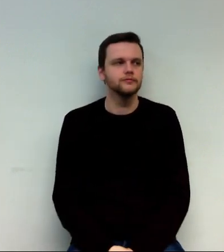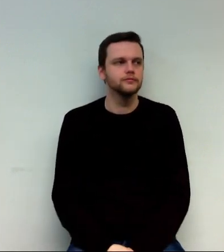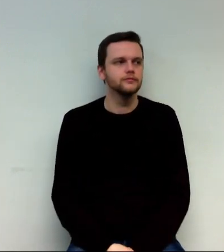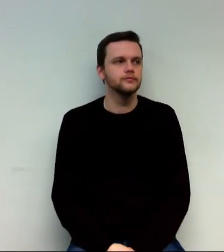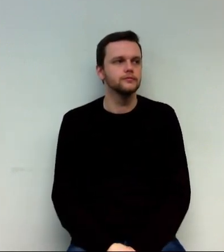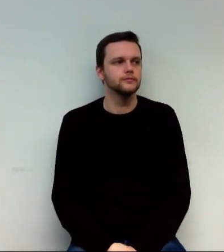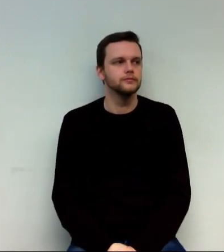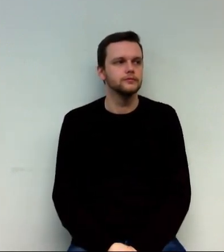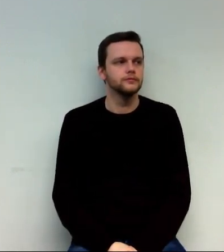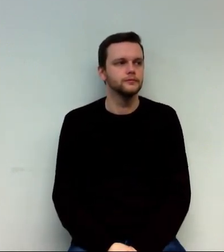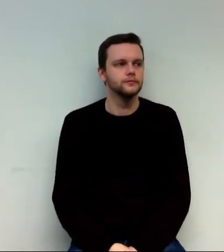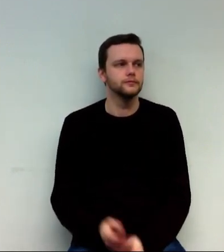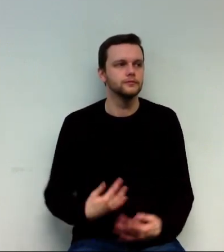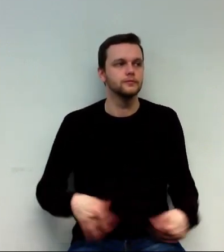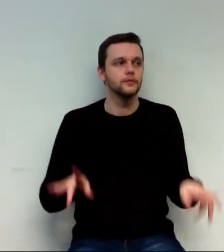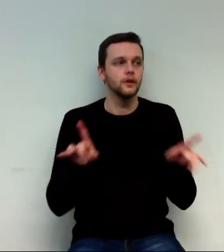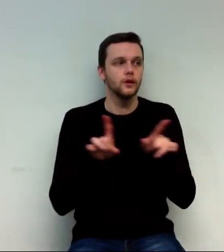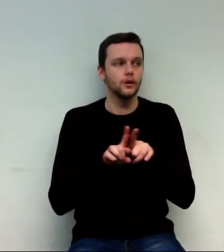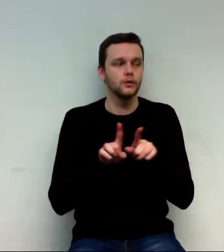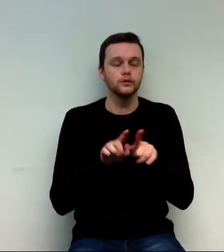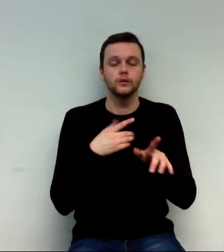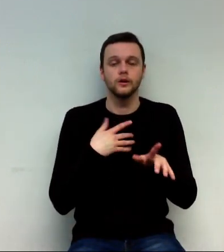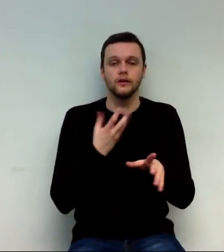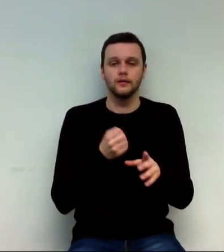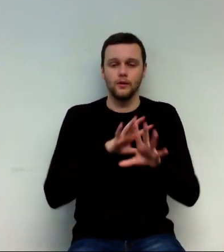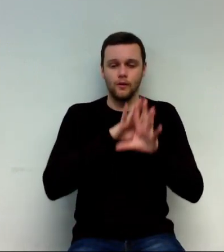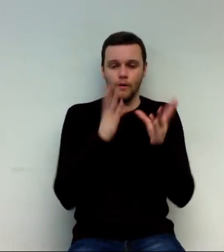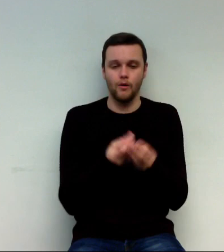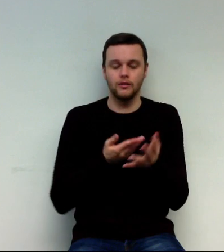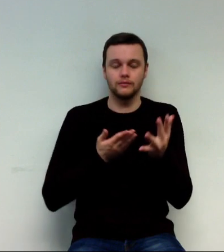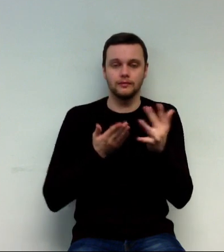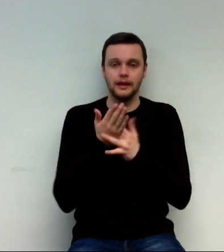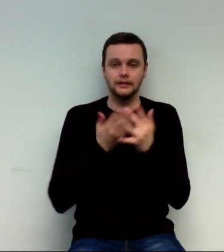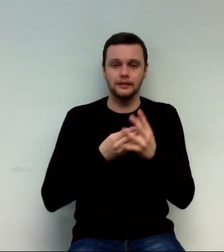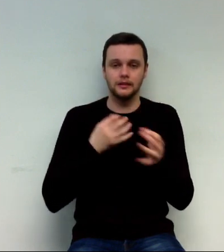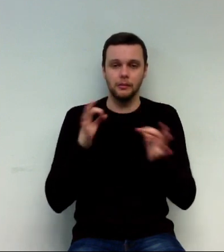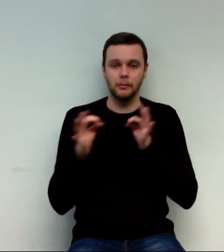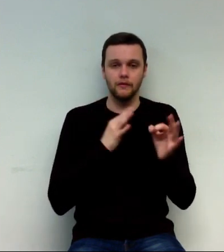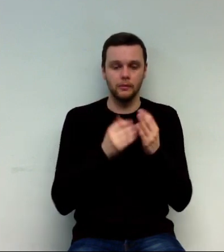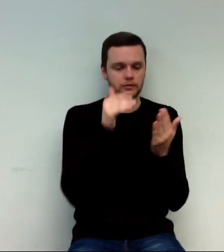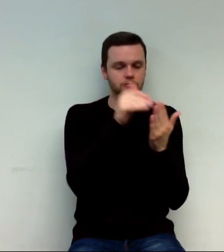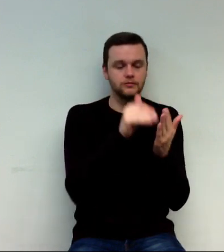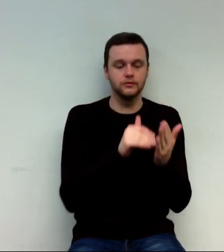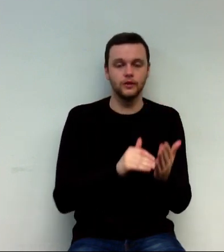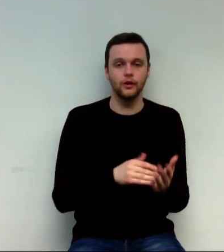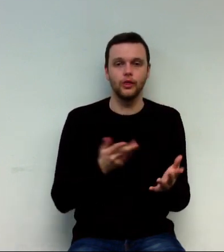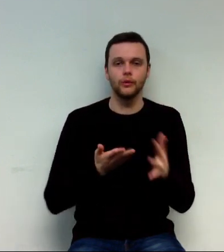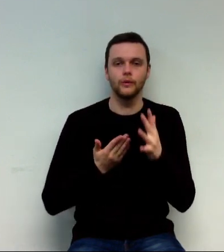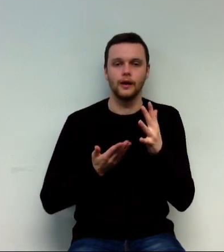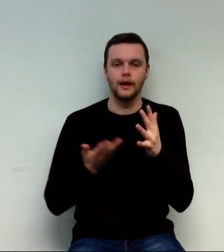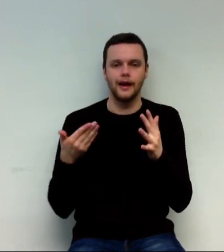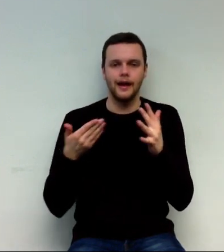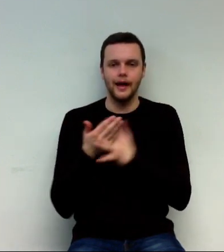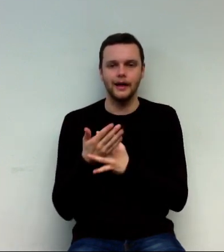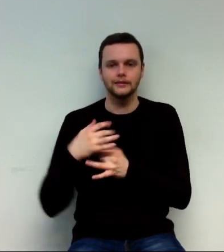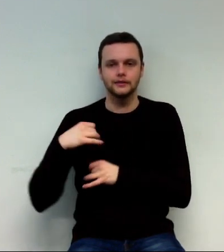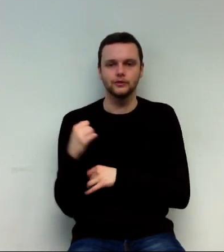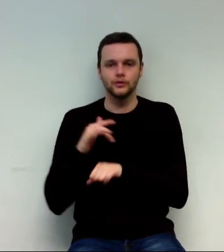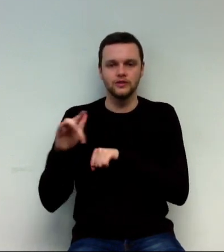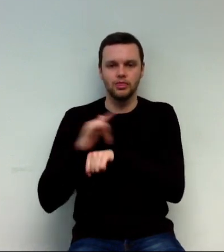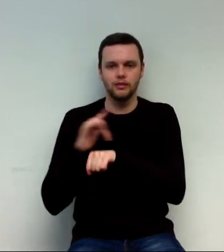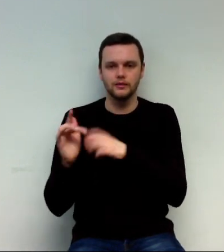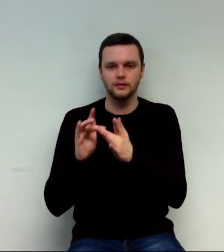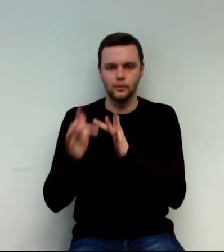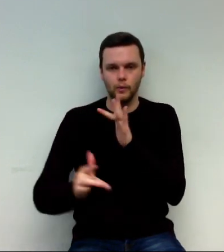We also list all accessible performances on Access Scottish Theatre, which is a website